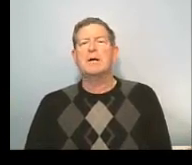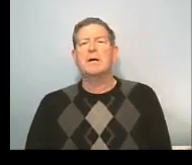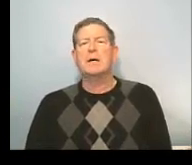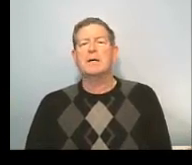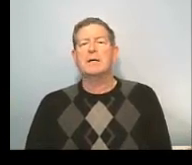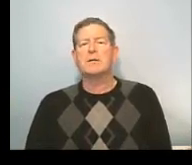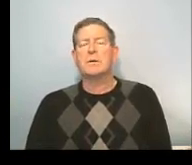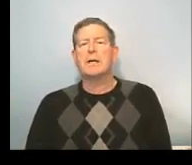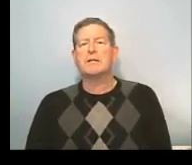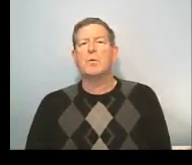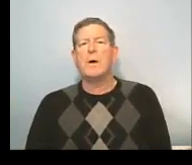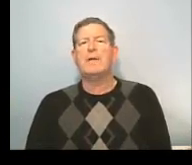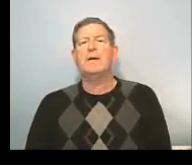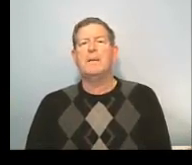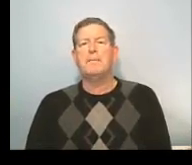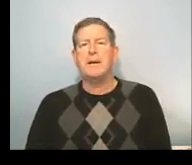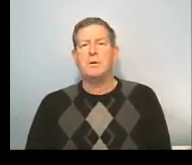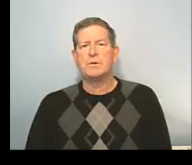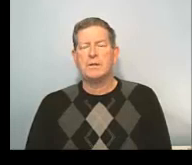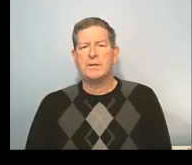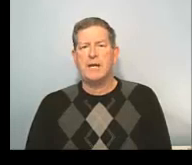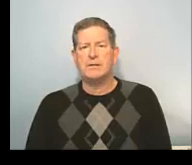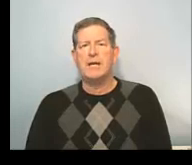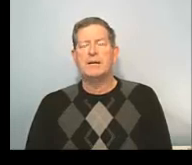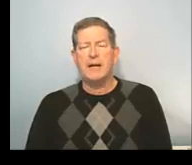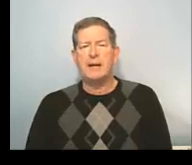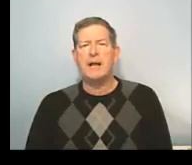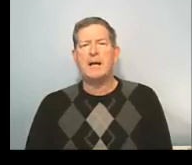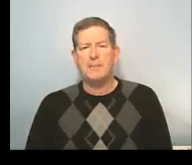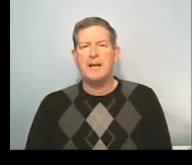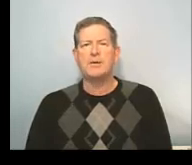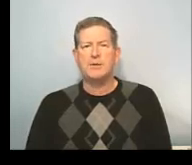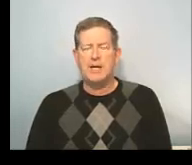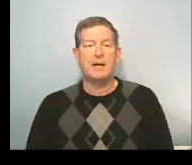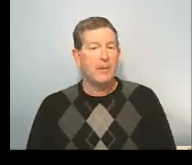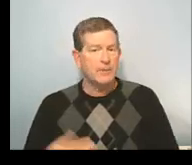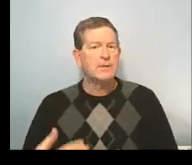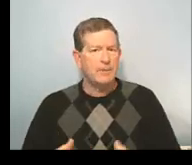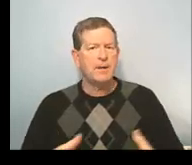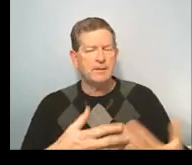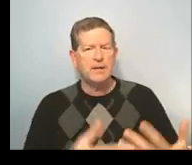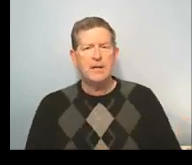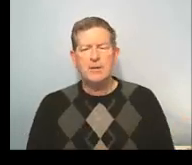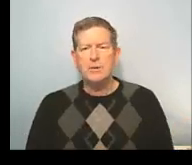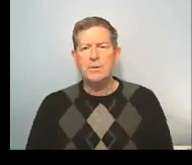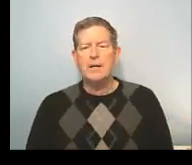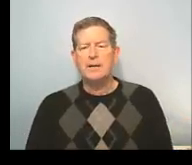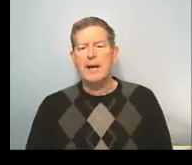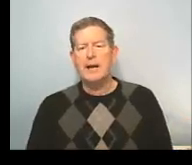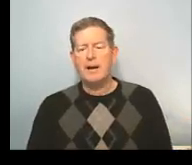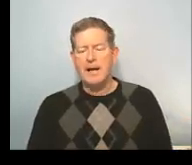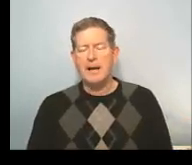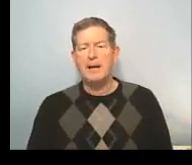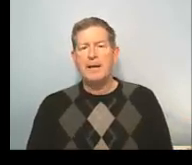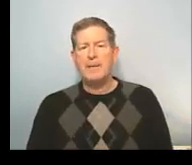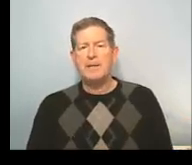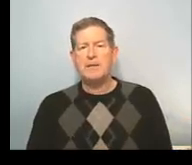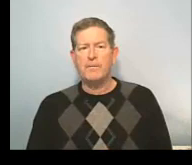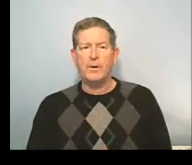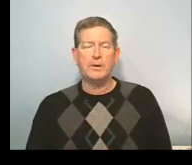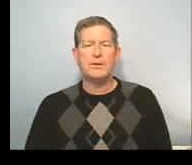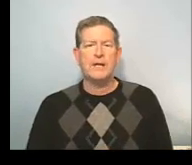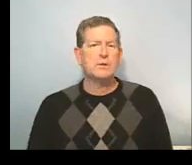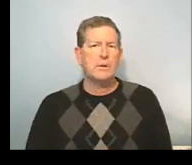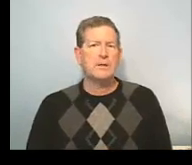son las 9 menos 10. 9 o'clock minus 10. In other words, 10 minutes to 9 o'clock. That